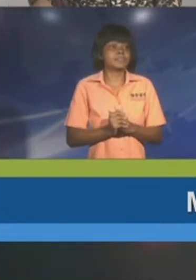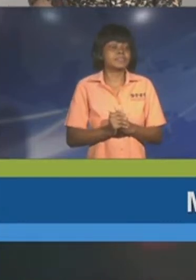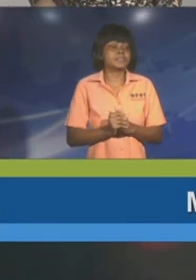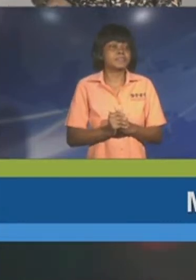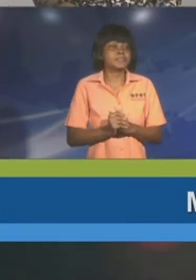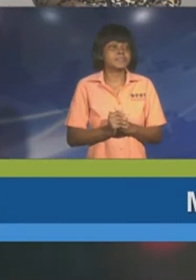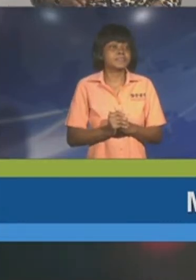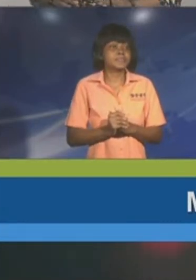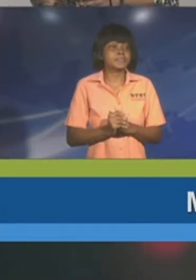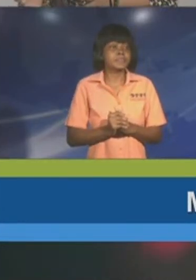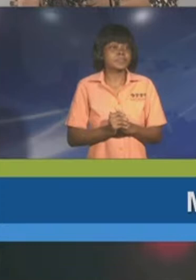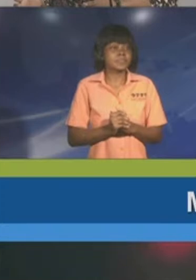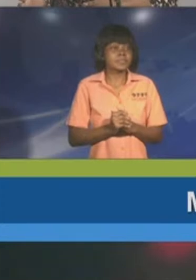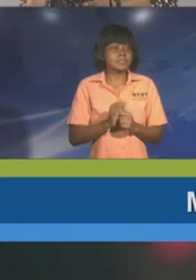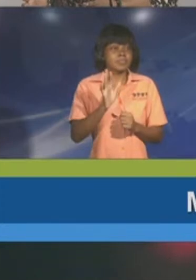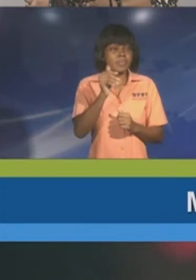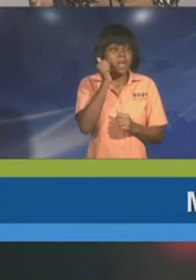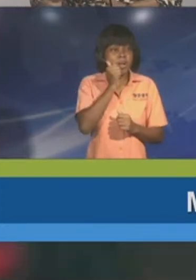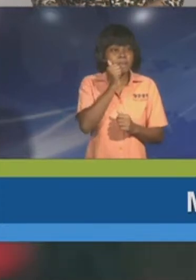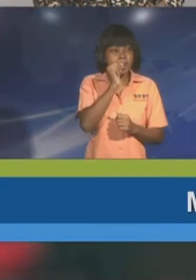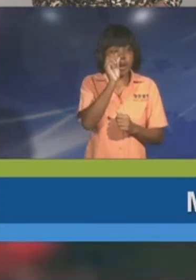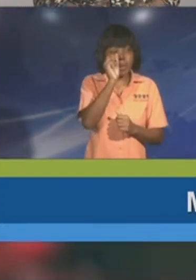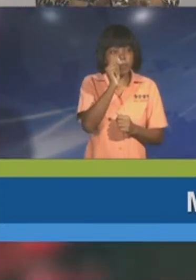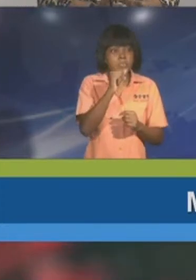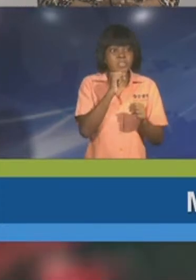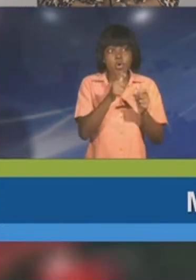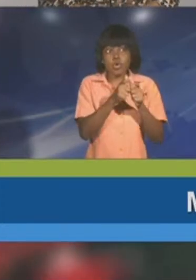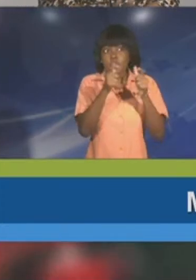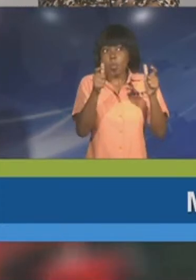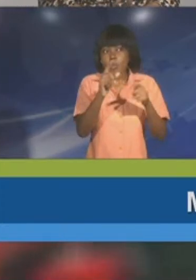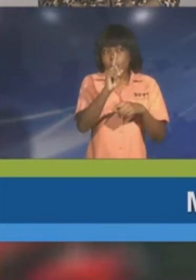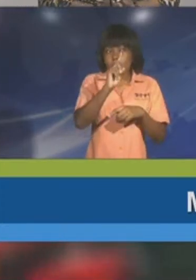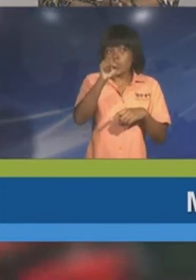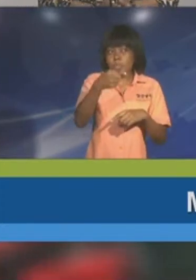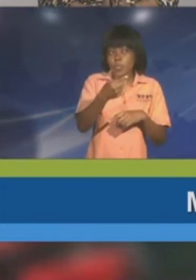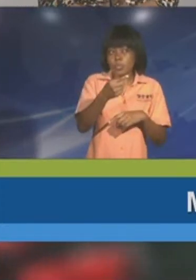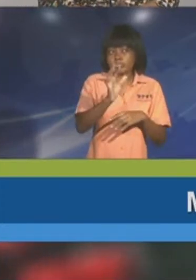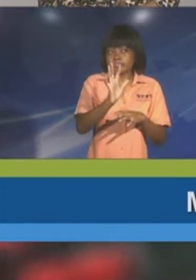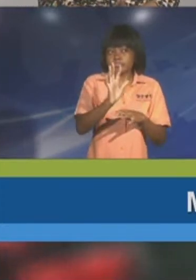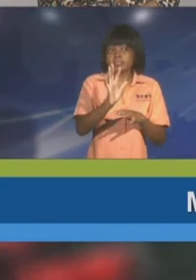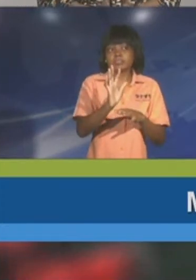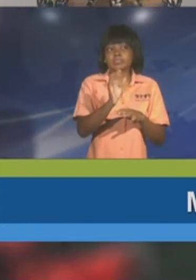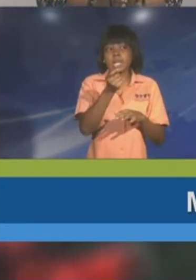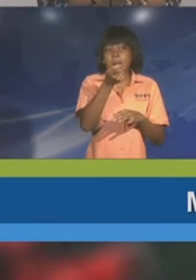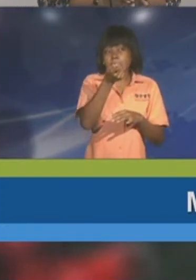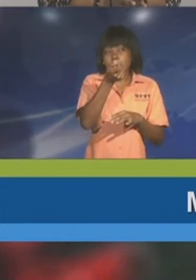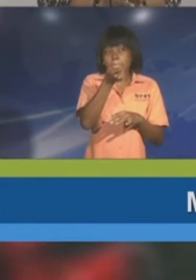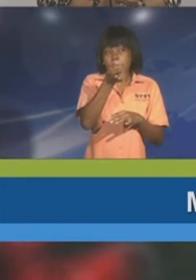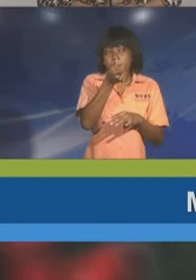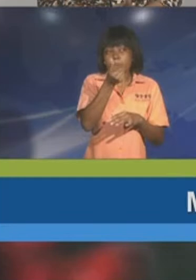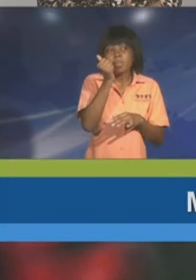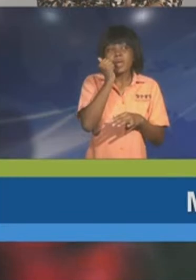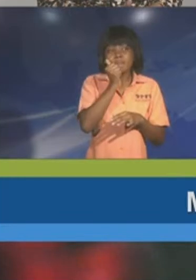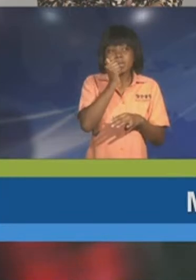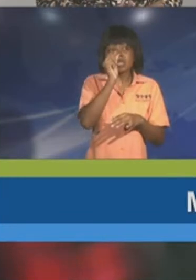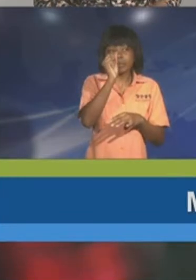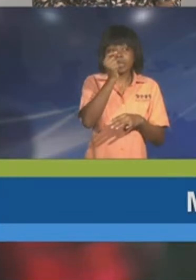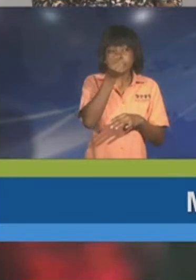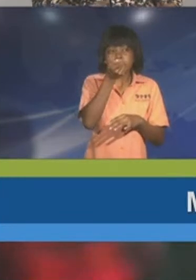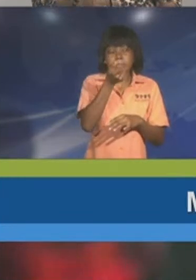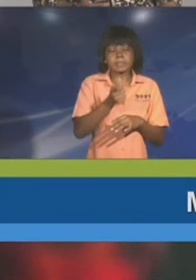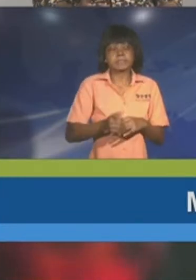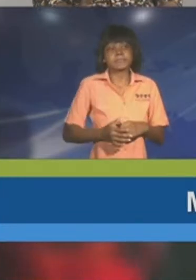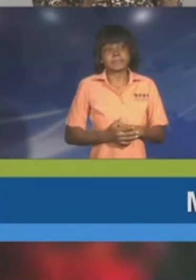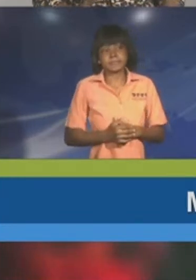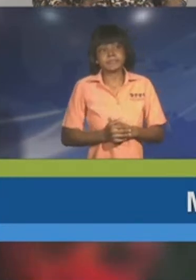baby dose, not the large dose with adults. So you have your probiotic, your vitamin C, your rehydrating